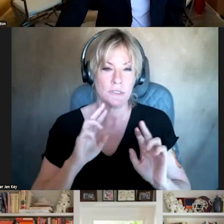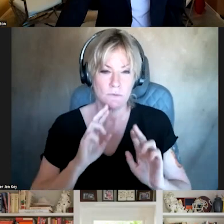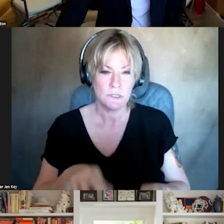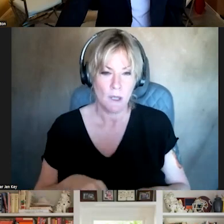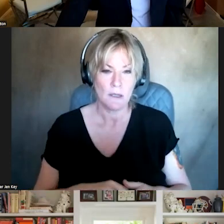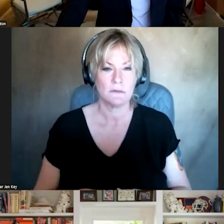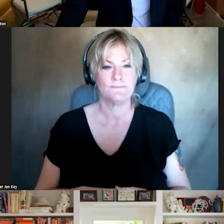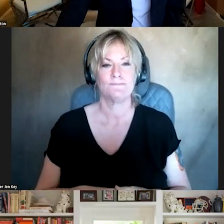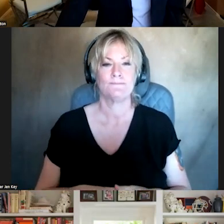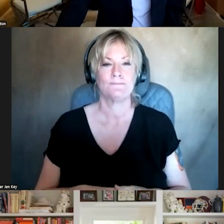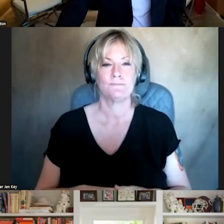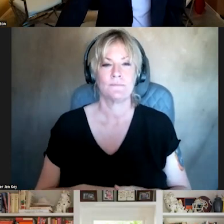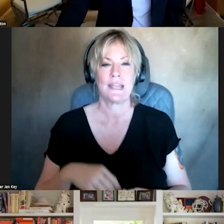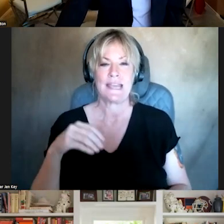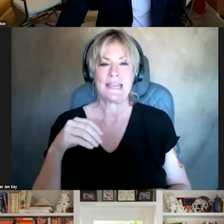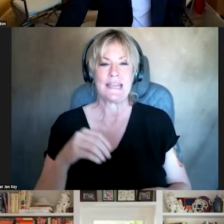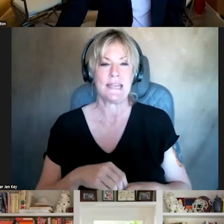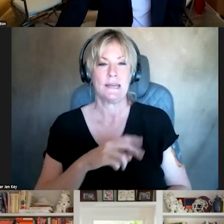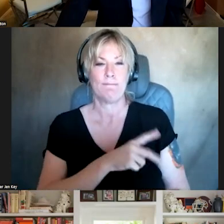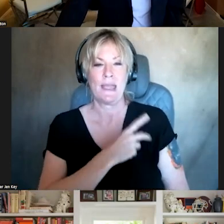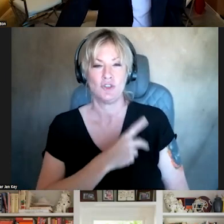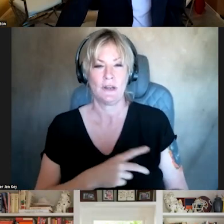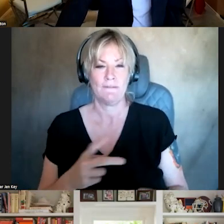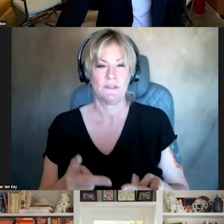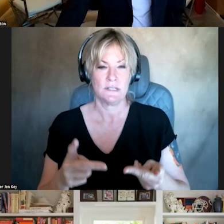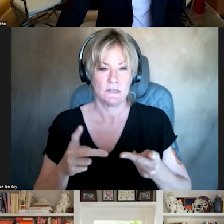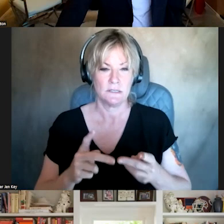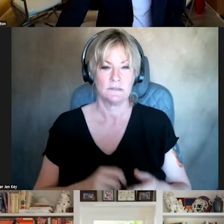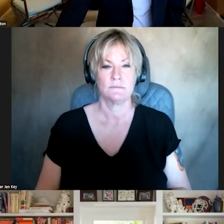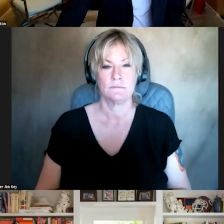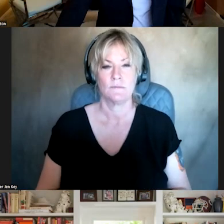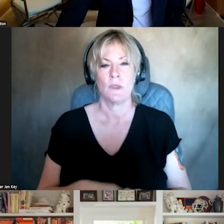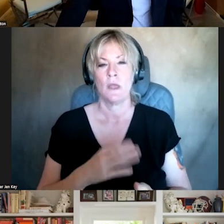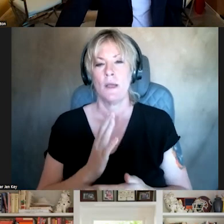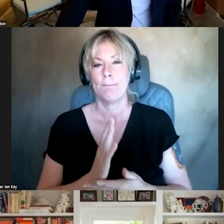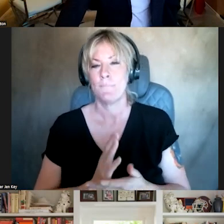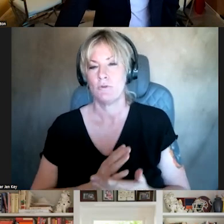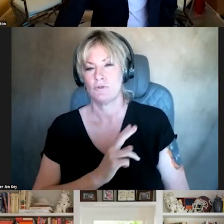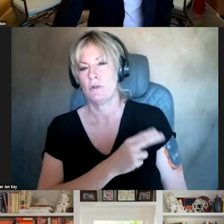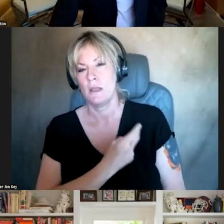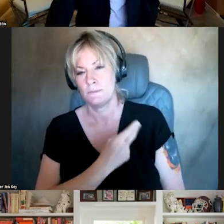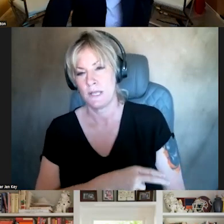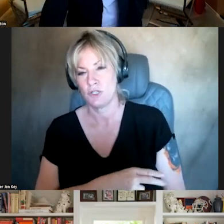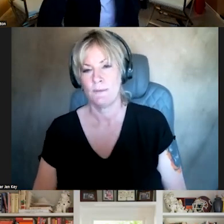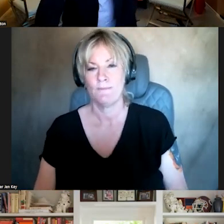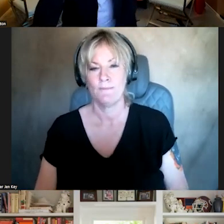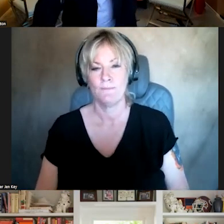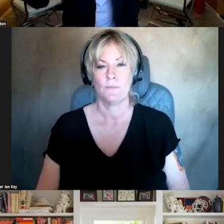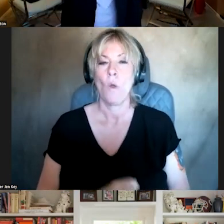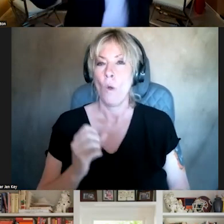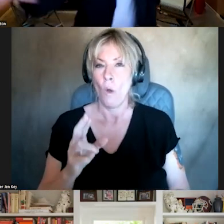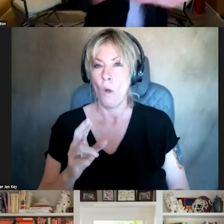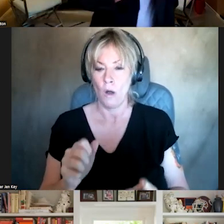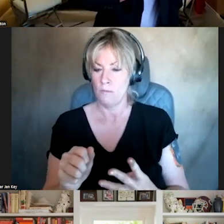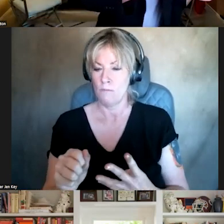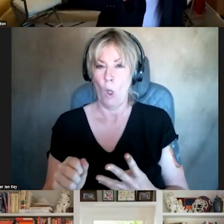response? Was it inpatient facilities? Was it partial hospitalization? Or